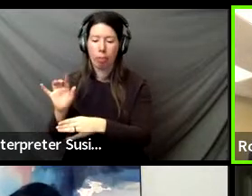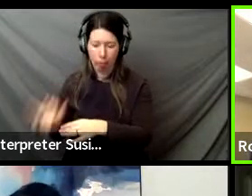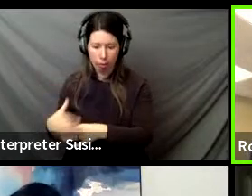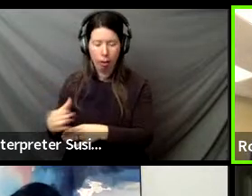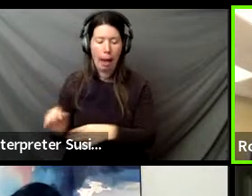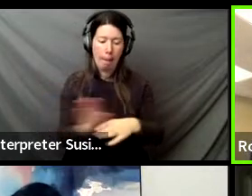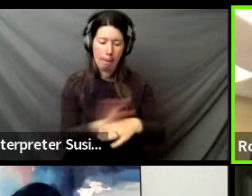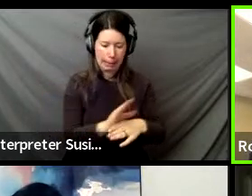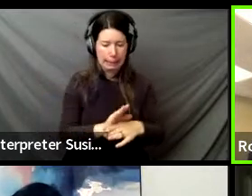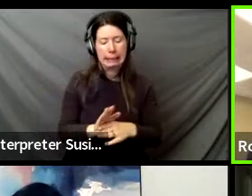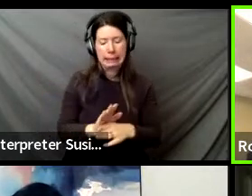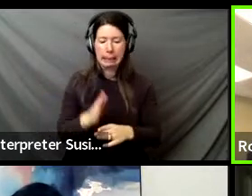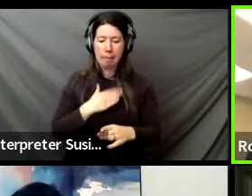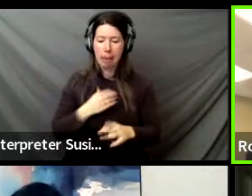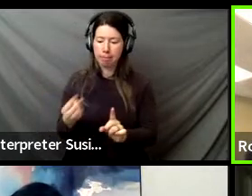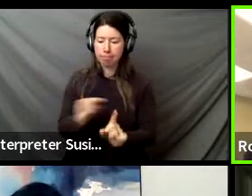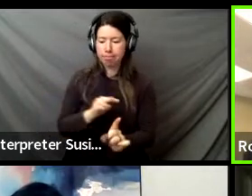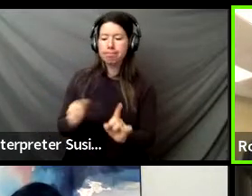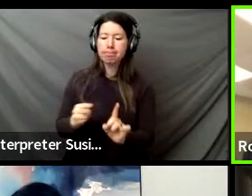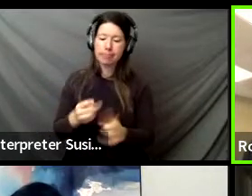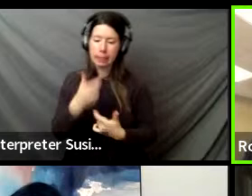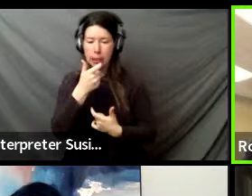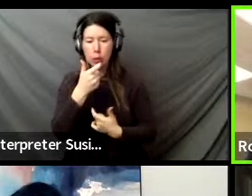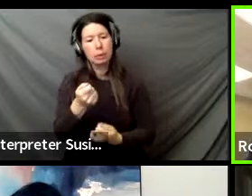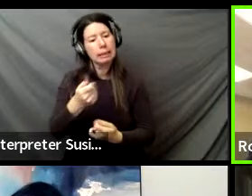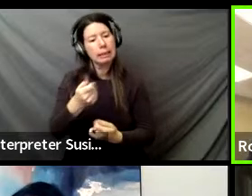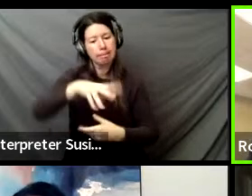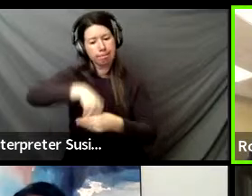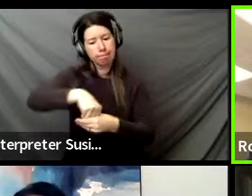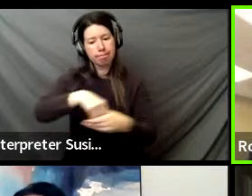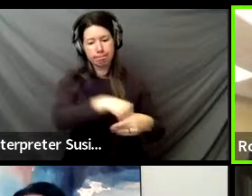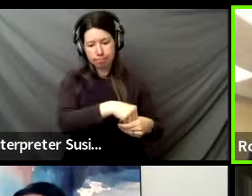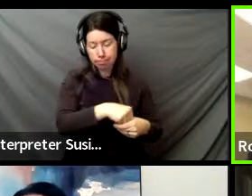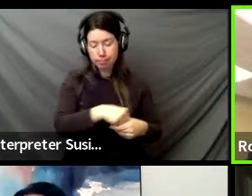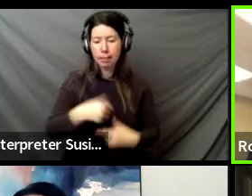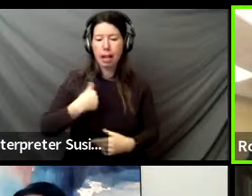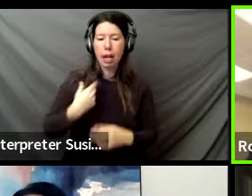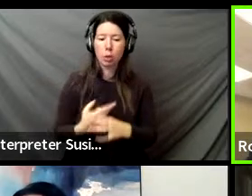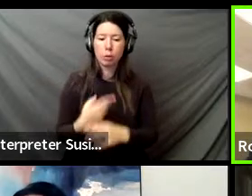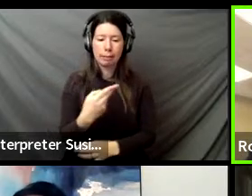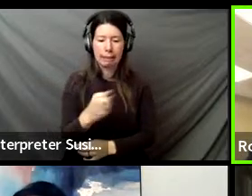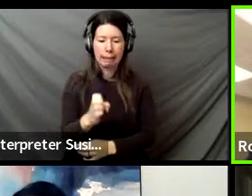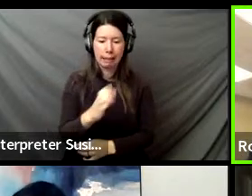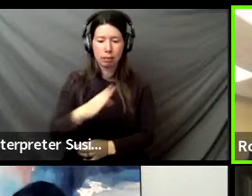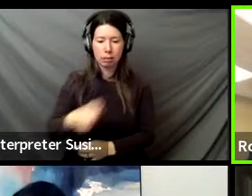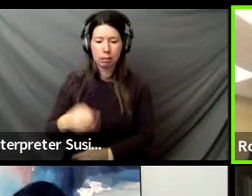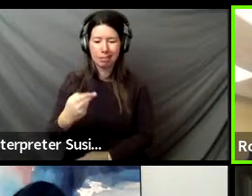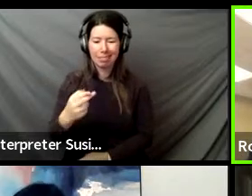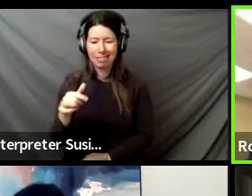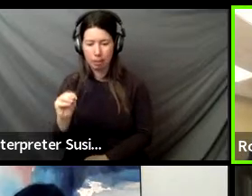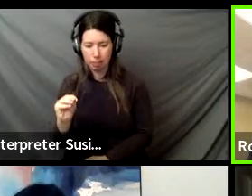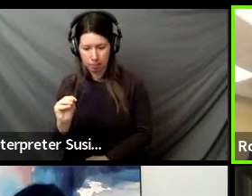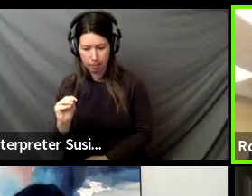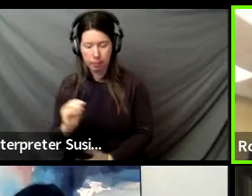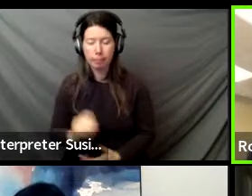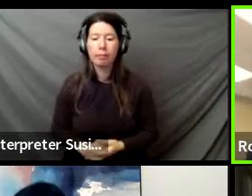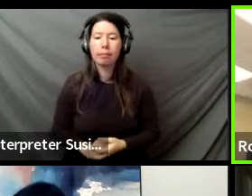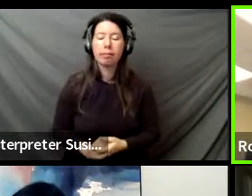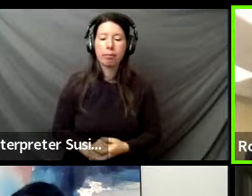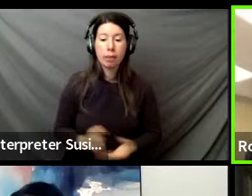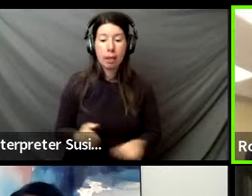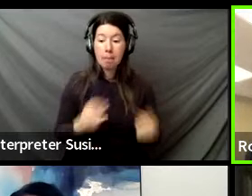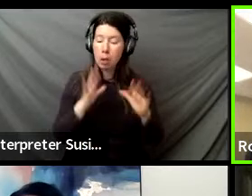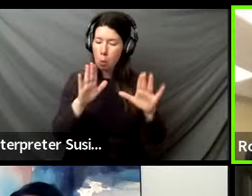my points of interest here. My pronouns are he, him. What I had a lot of wonderful events